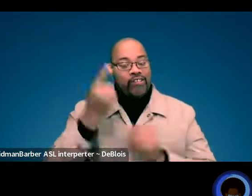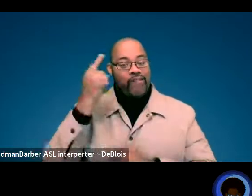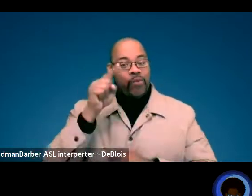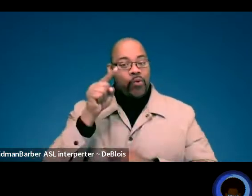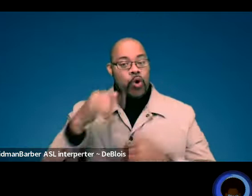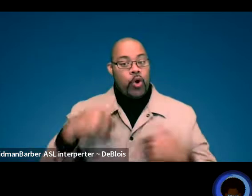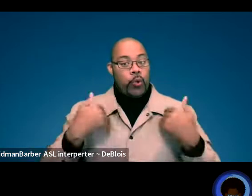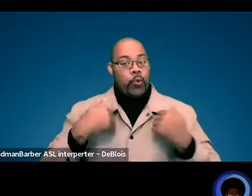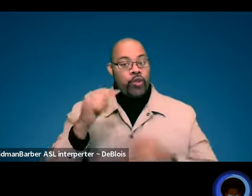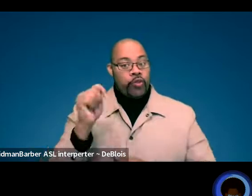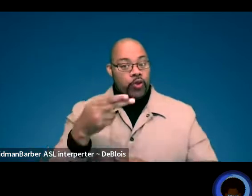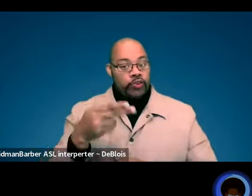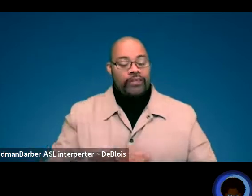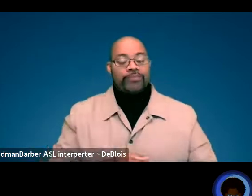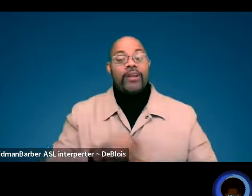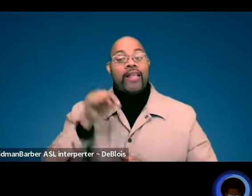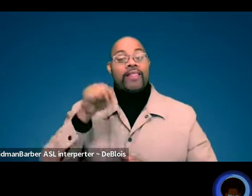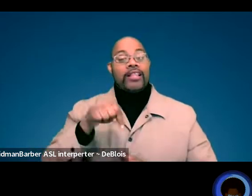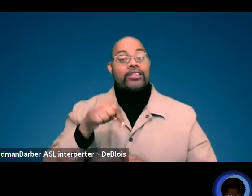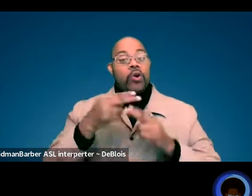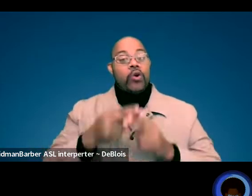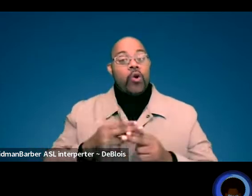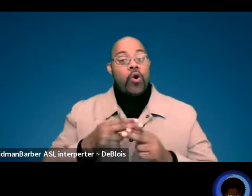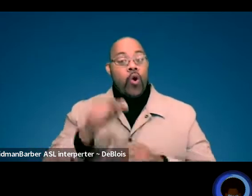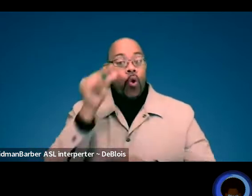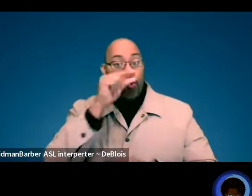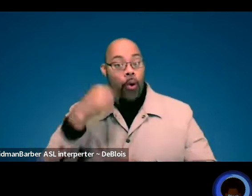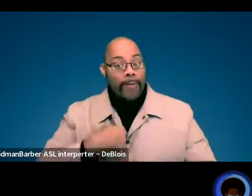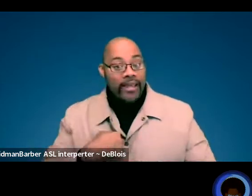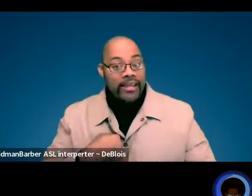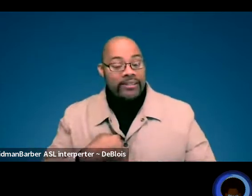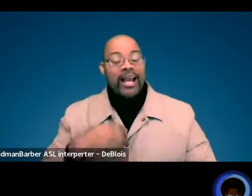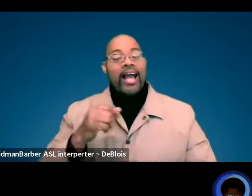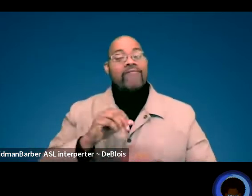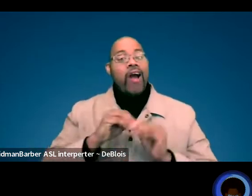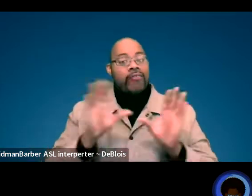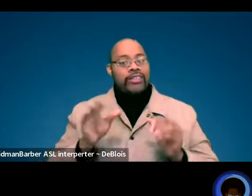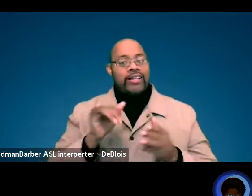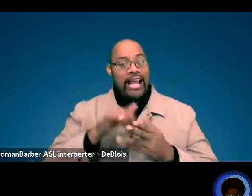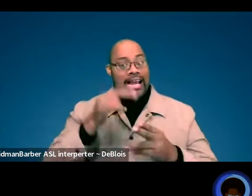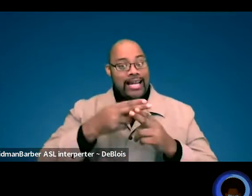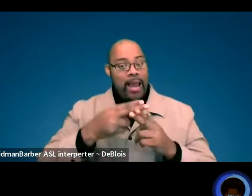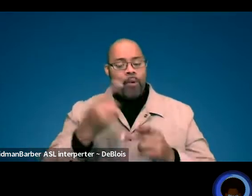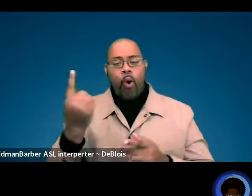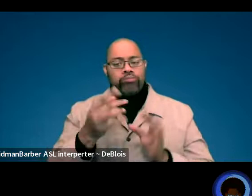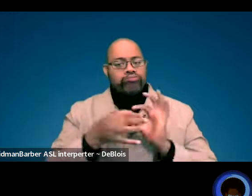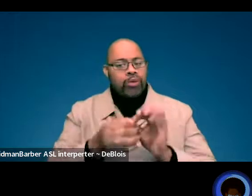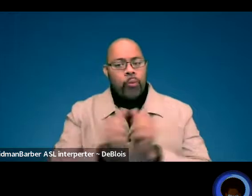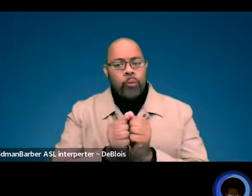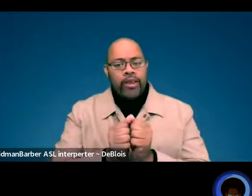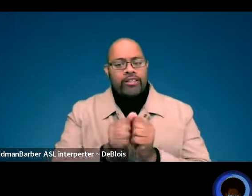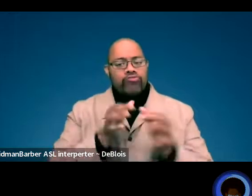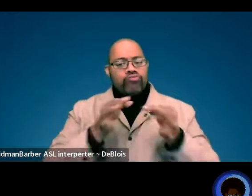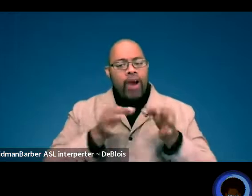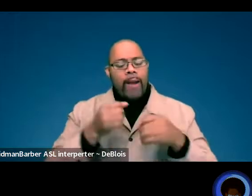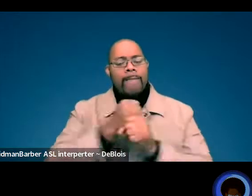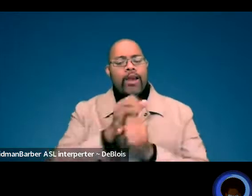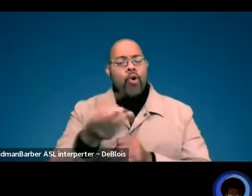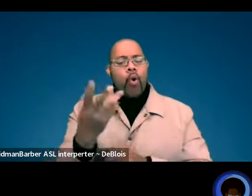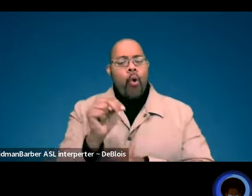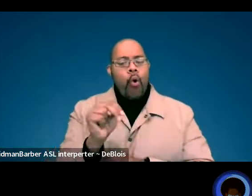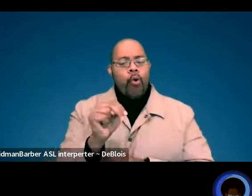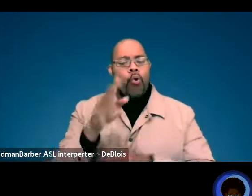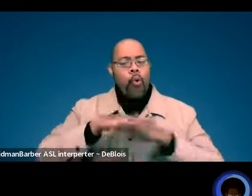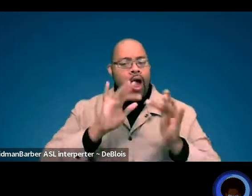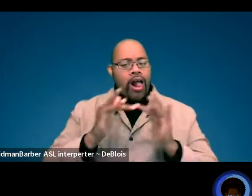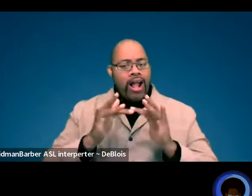Youth Thursday. And this one is called Google Me. And of course, with that kind of name, it's all about describing and creating your own